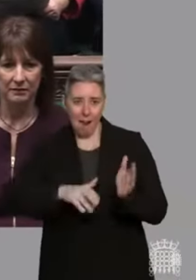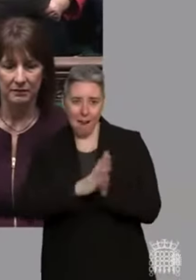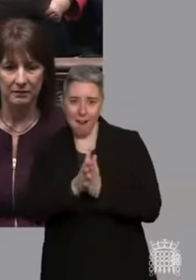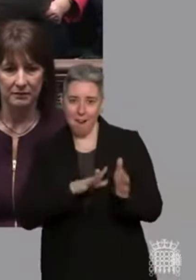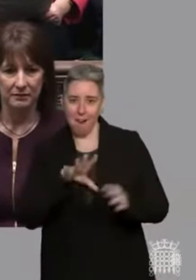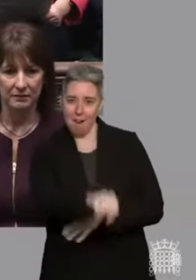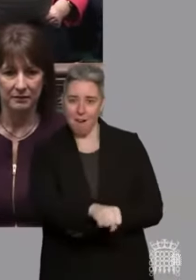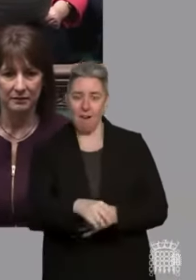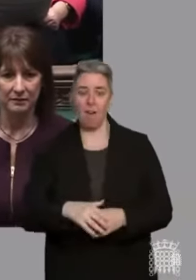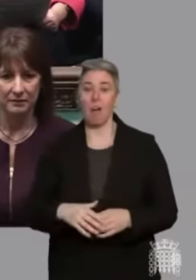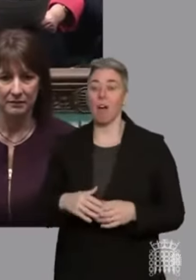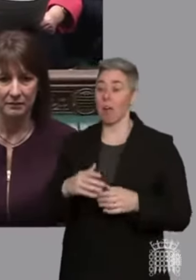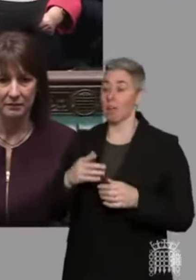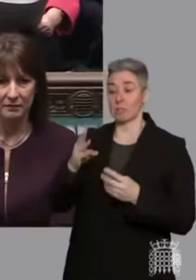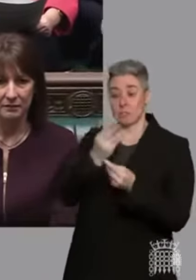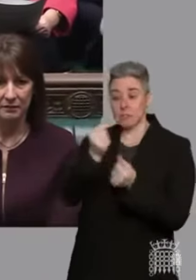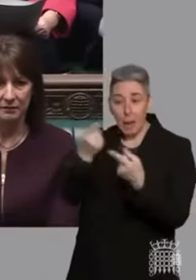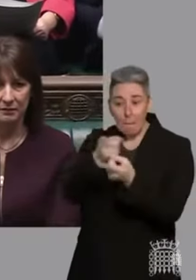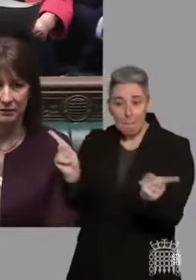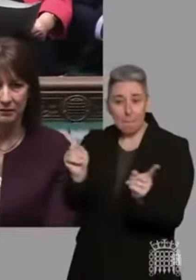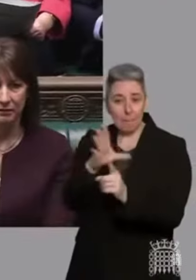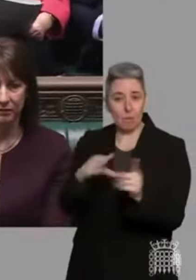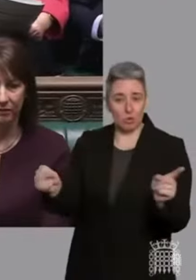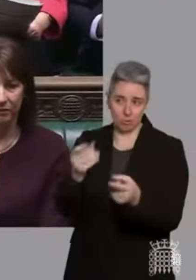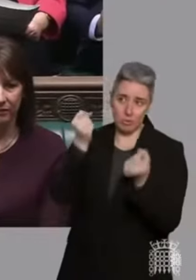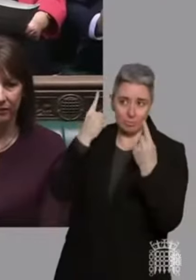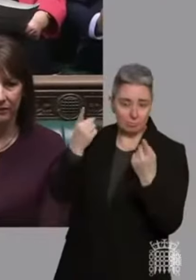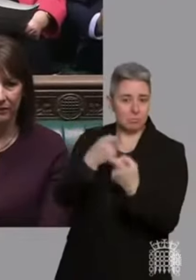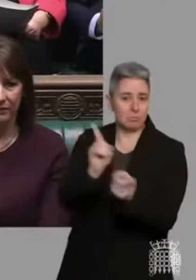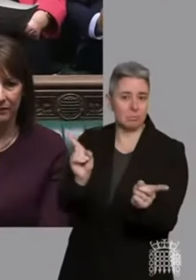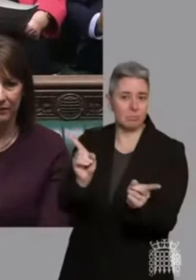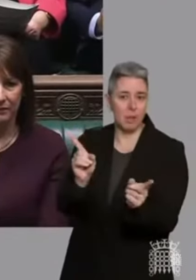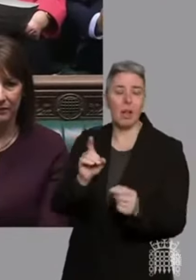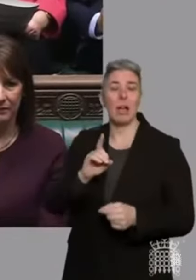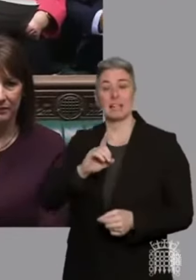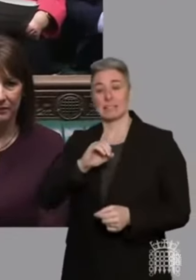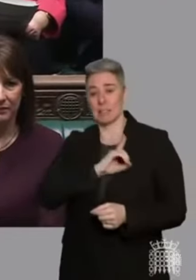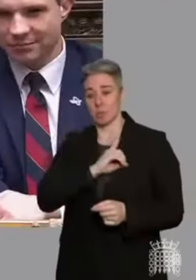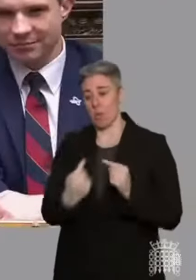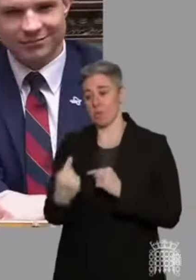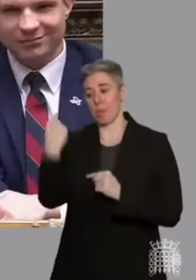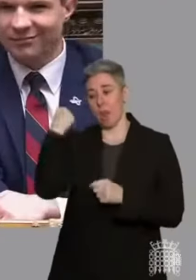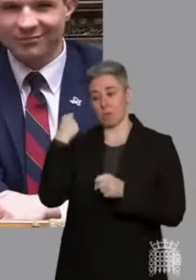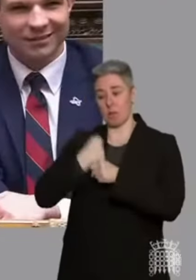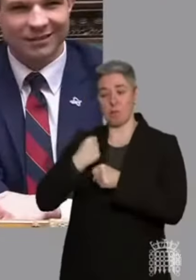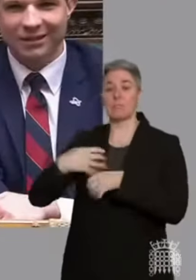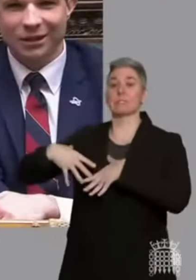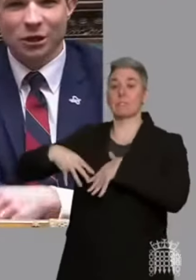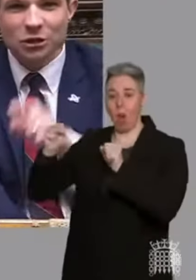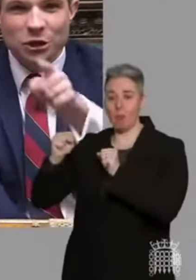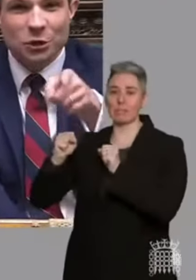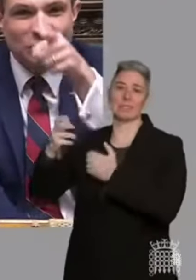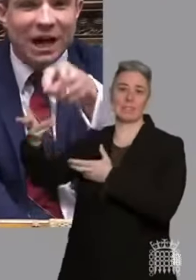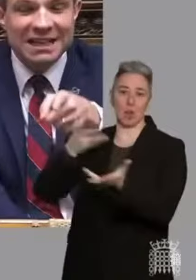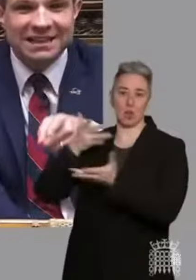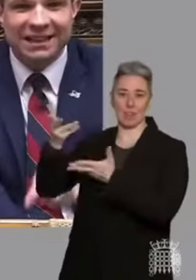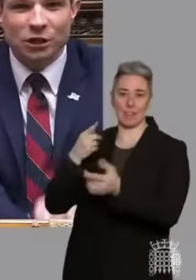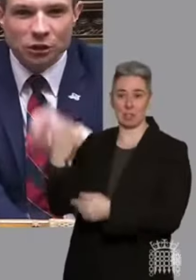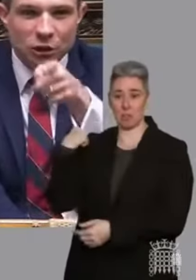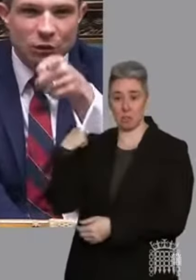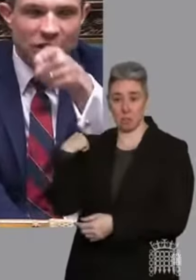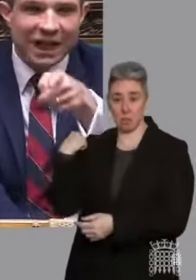why, Mr. Speaker, that is why the last government started negotiations about sovereignty and about securing